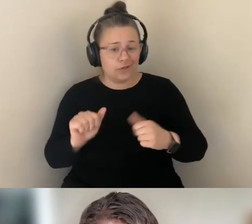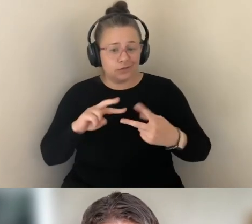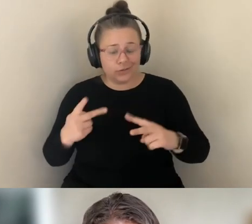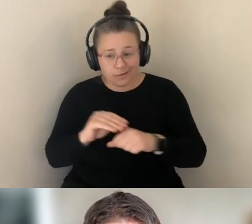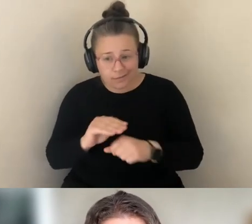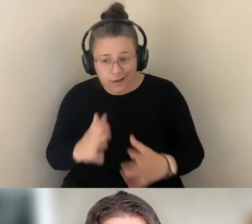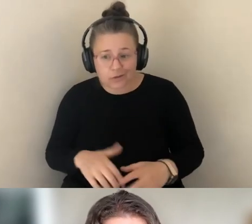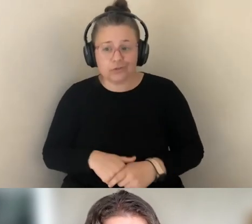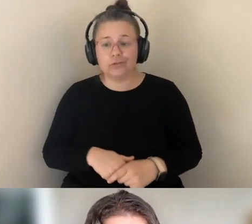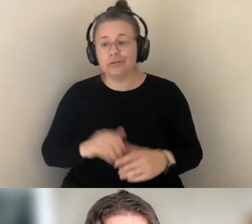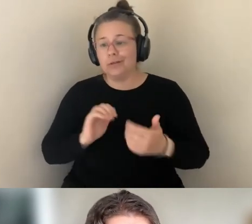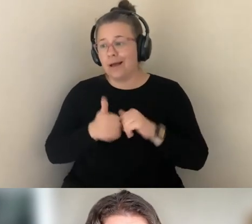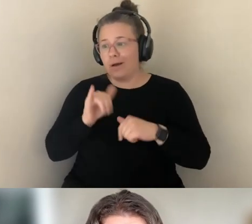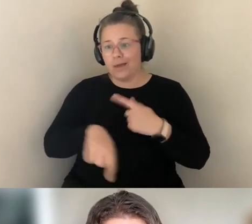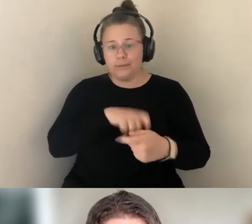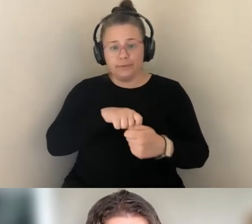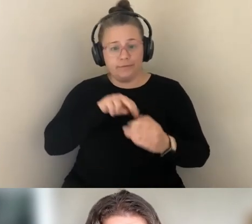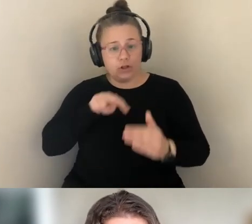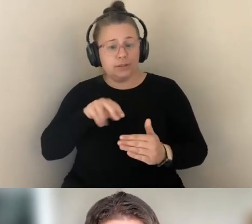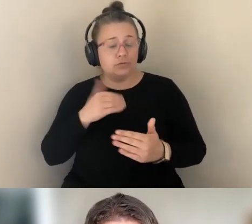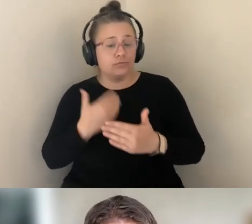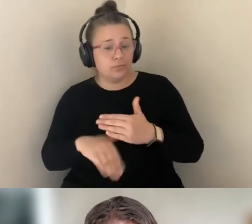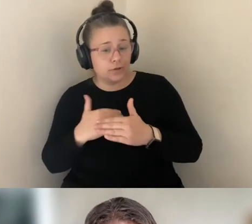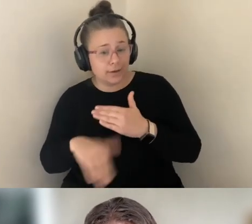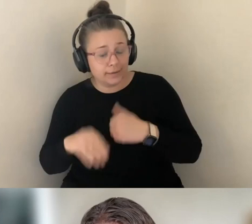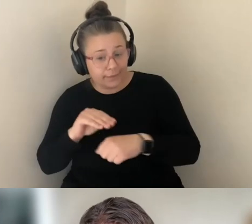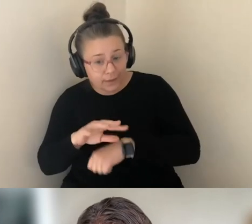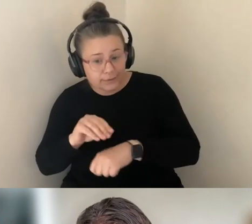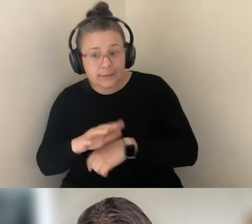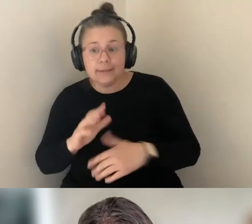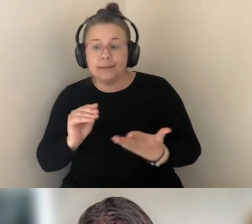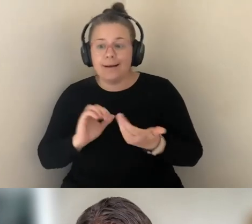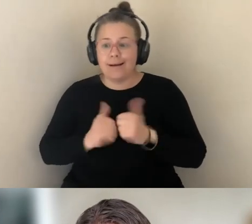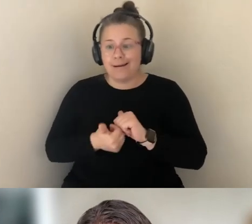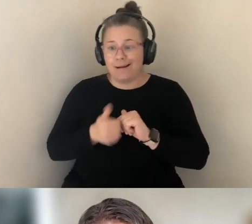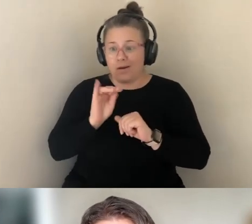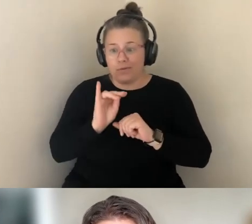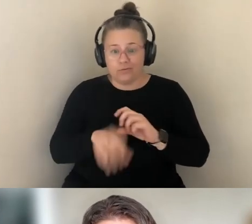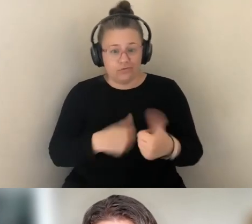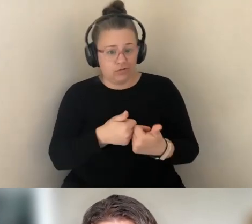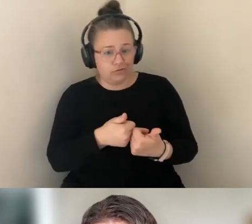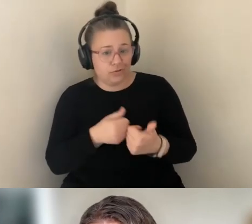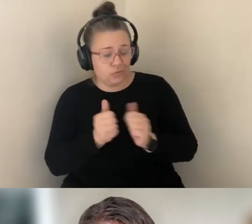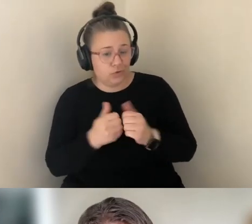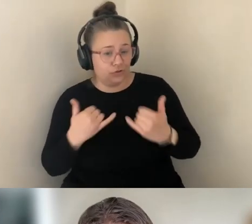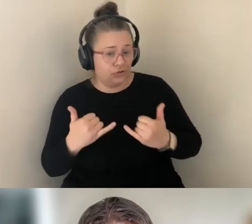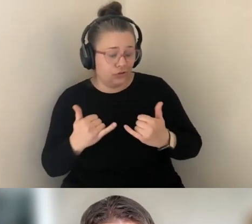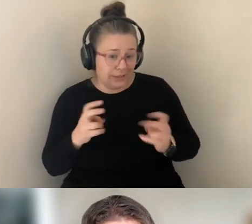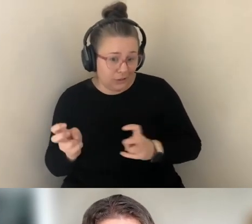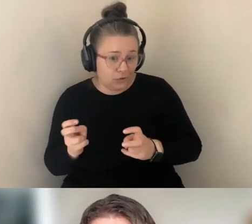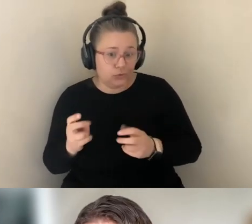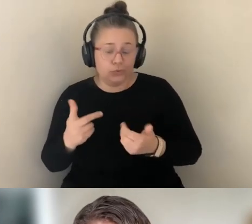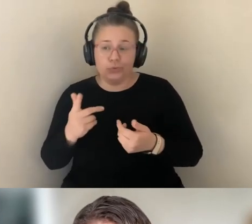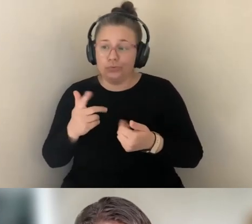reproductive genetic counseling, but how the field has been grappling with the challenging issues that we're discussing with regard to non-invasive prenatal